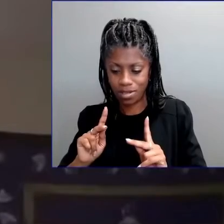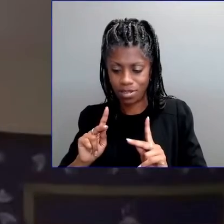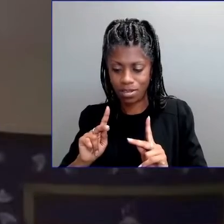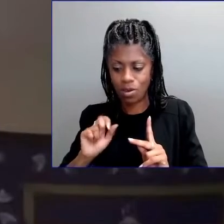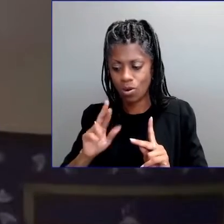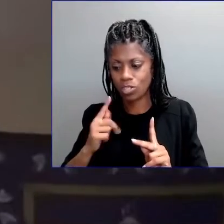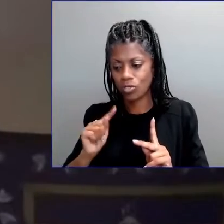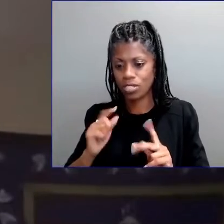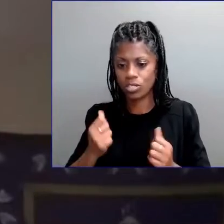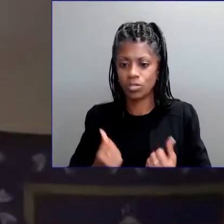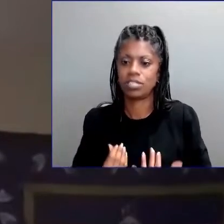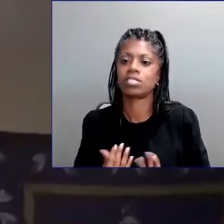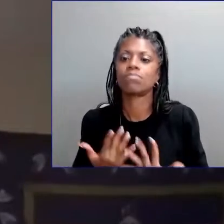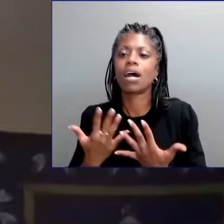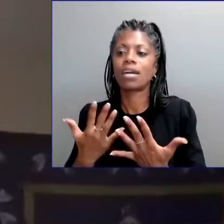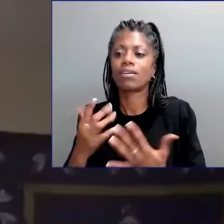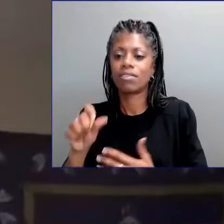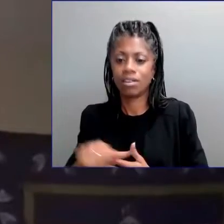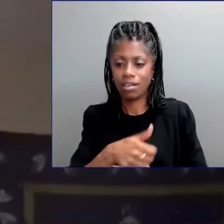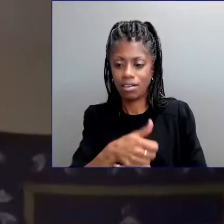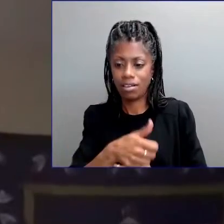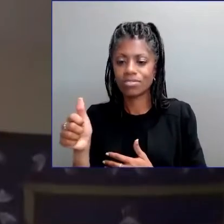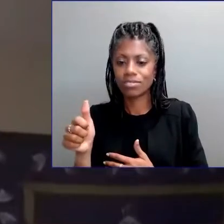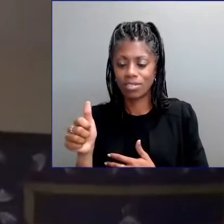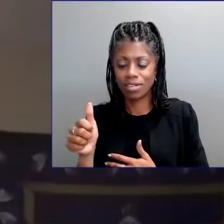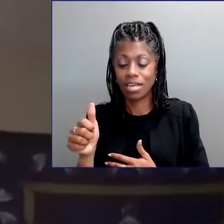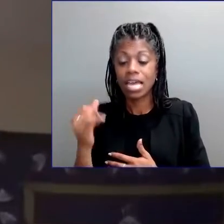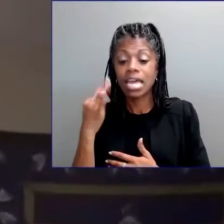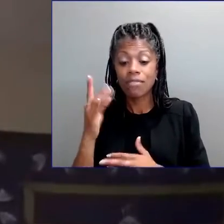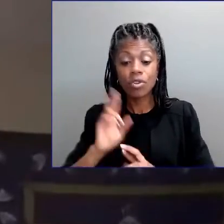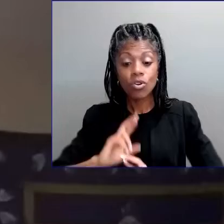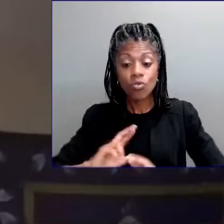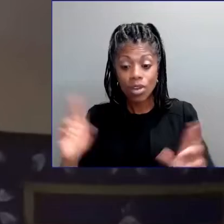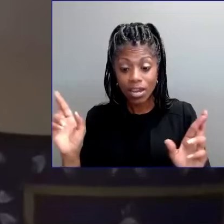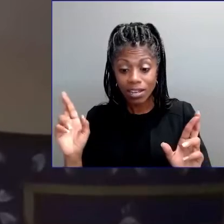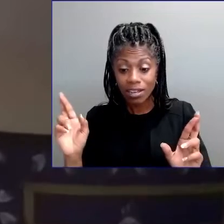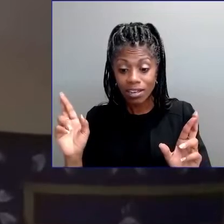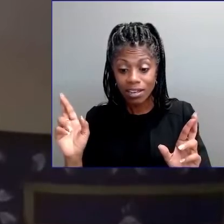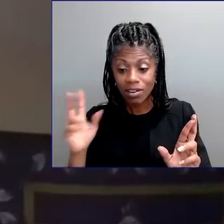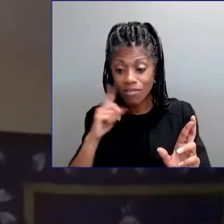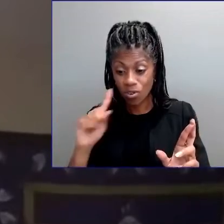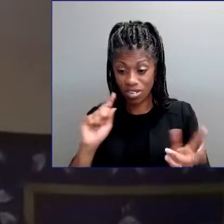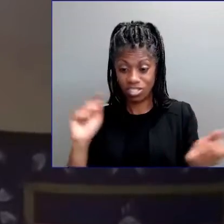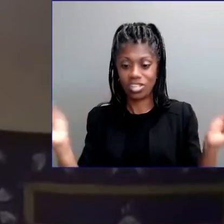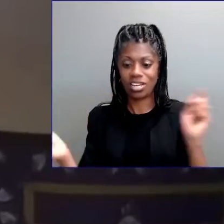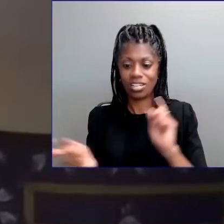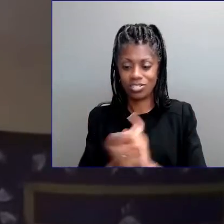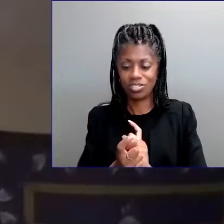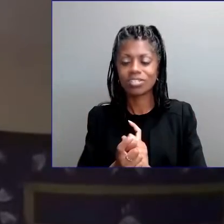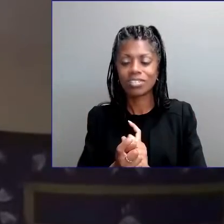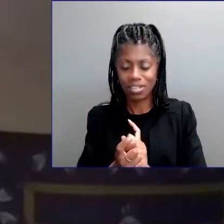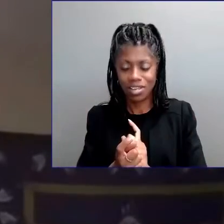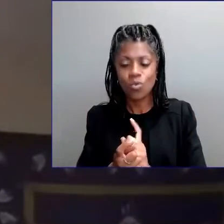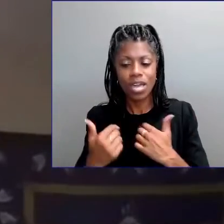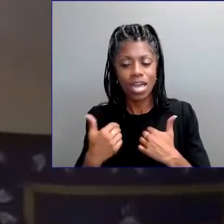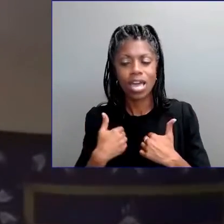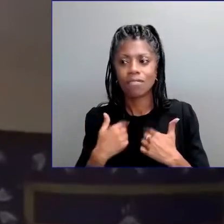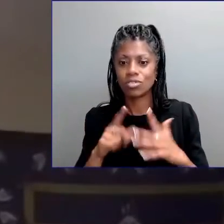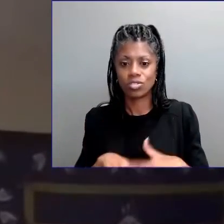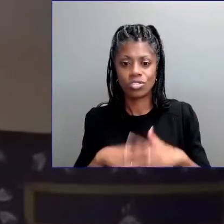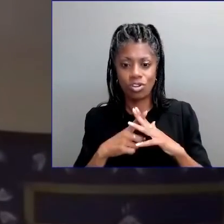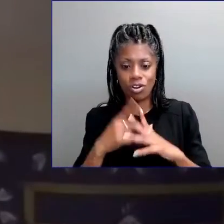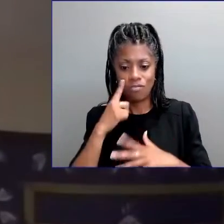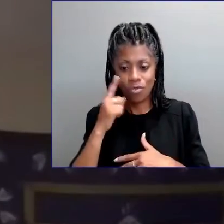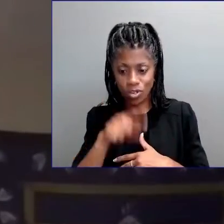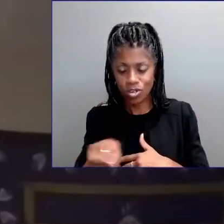If you're ready to make a change, there are so many places to begin. But first, I need to know, what story are